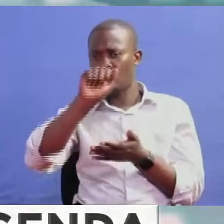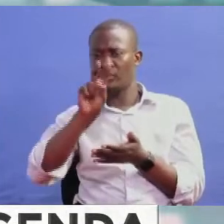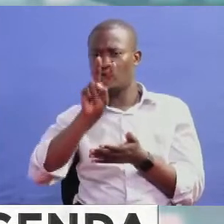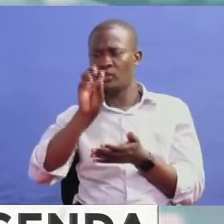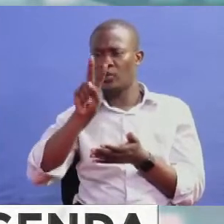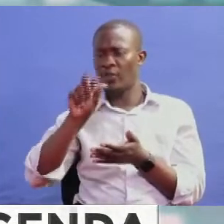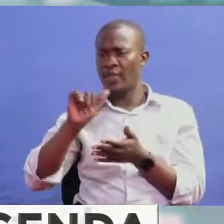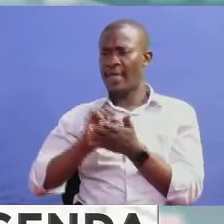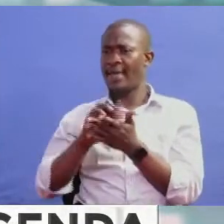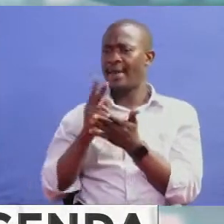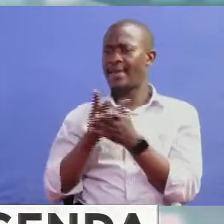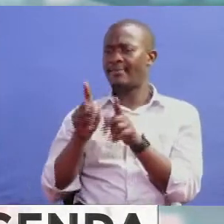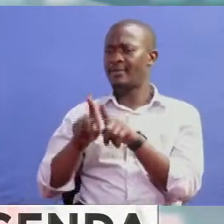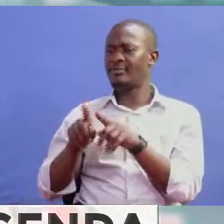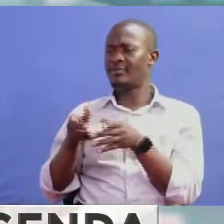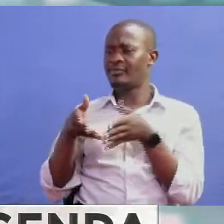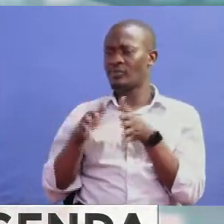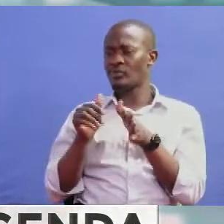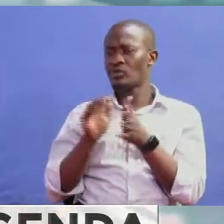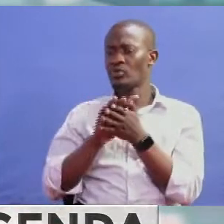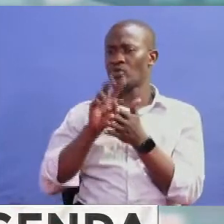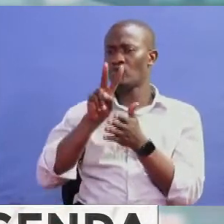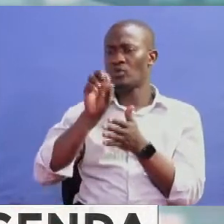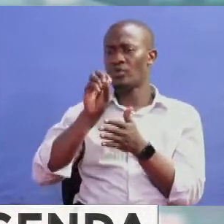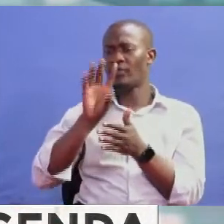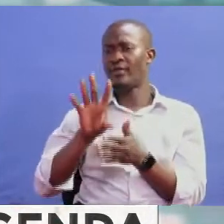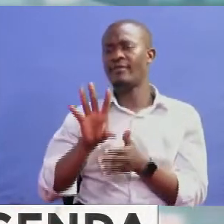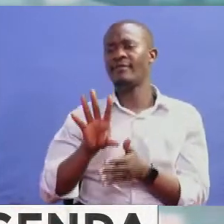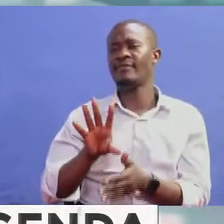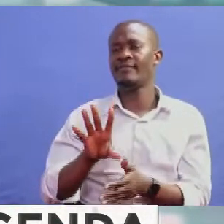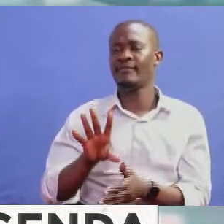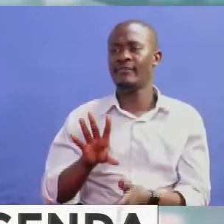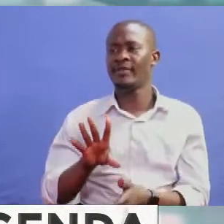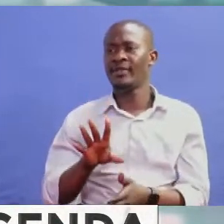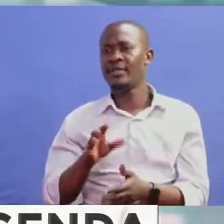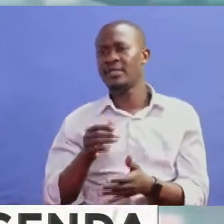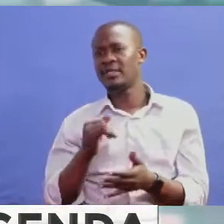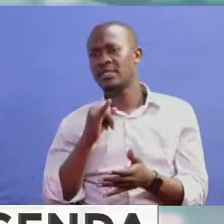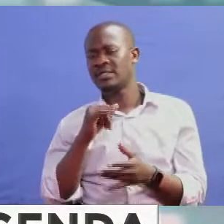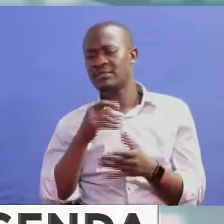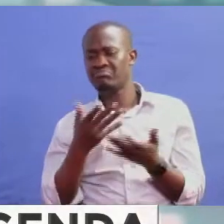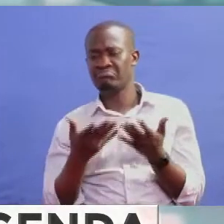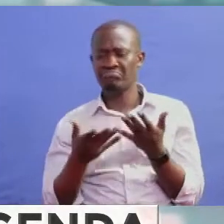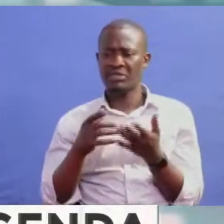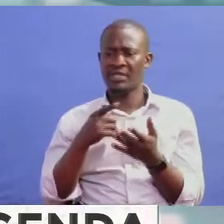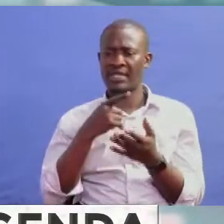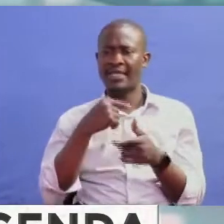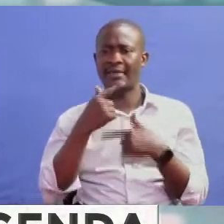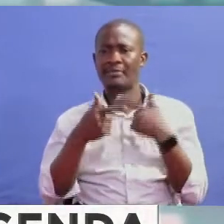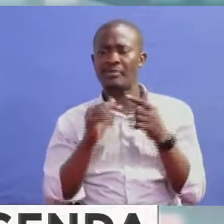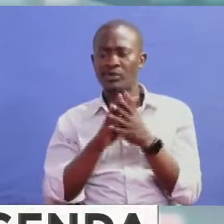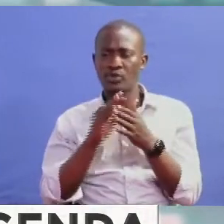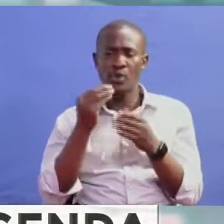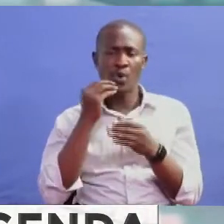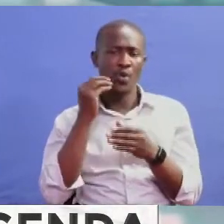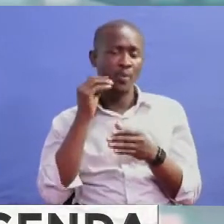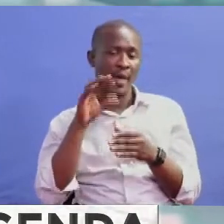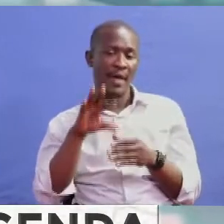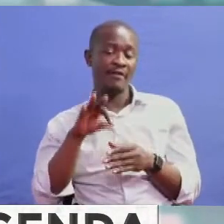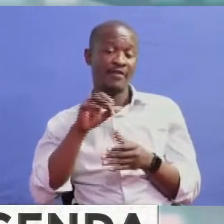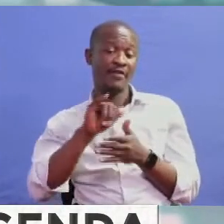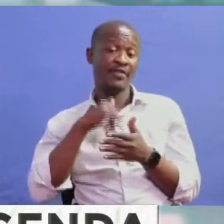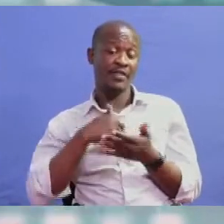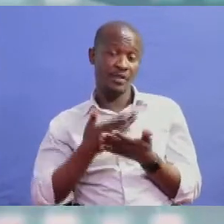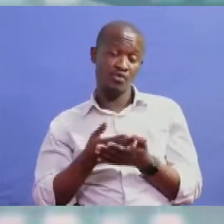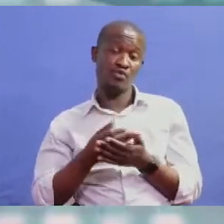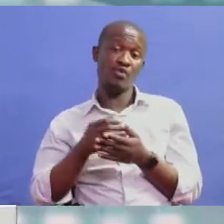and you keep it the same way until 2025. It's like when I come to your premises and I find you're hanging